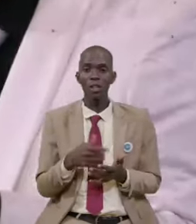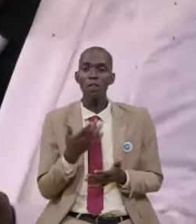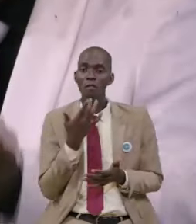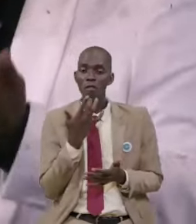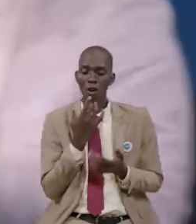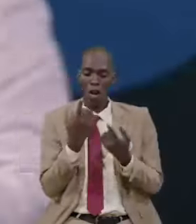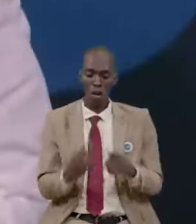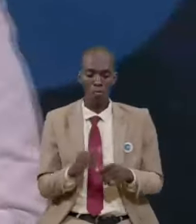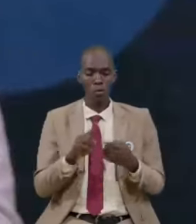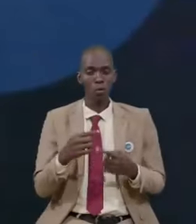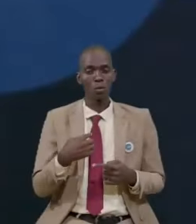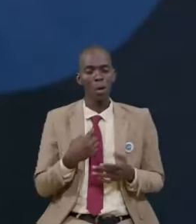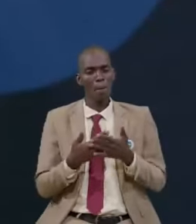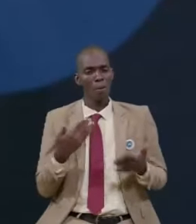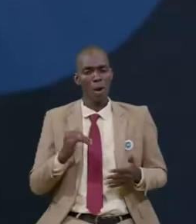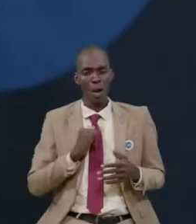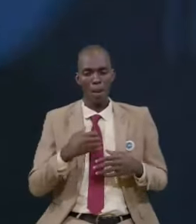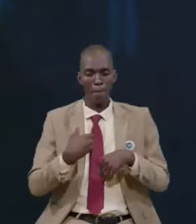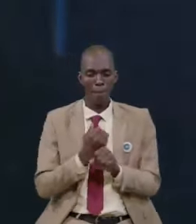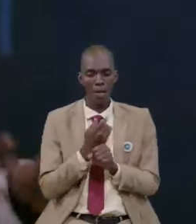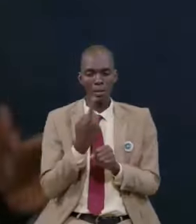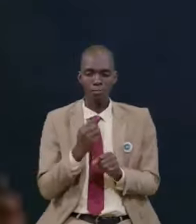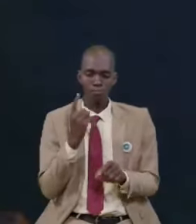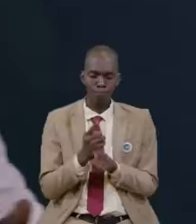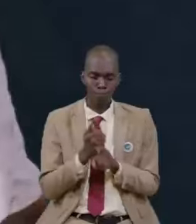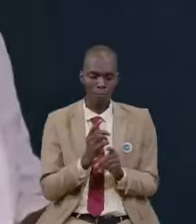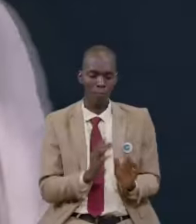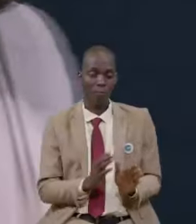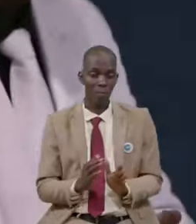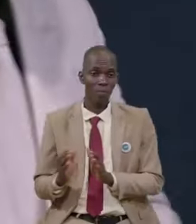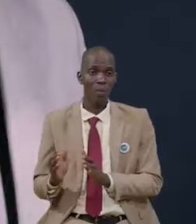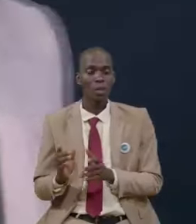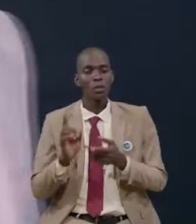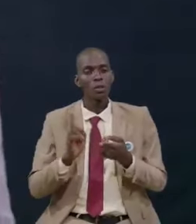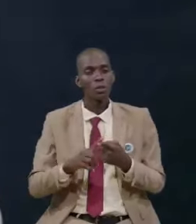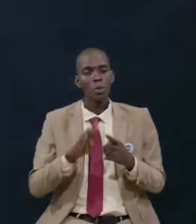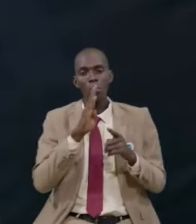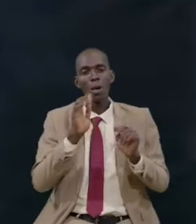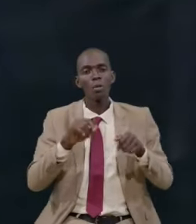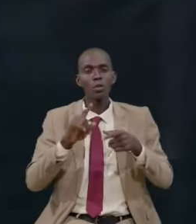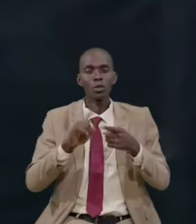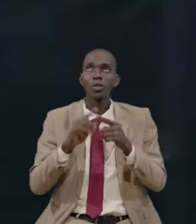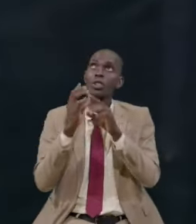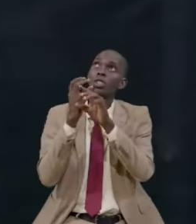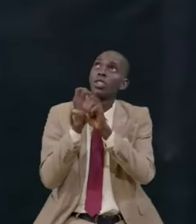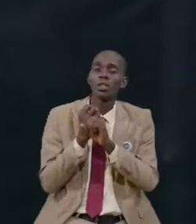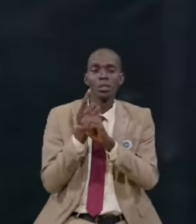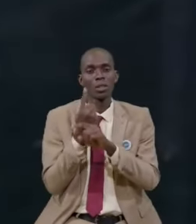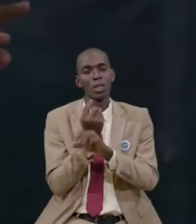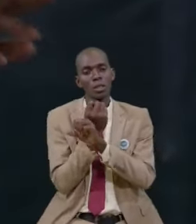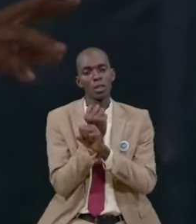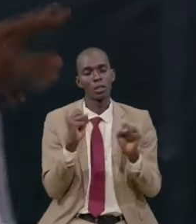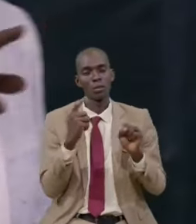the right preparation to be able to receive the salvation of the Lord, there